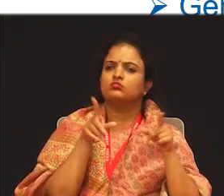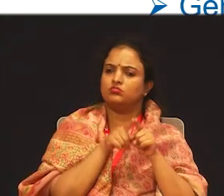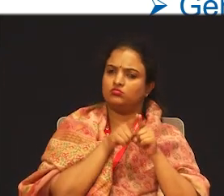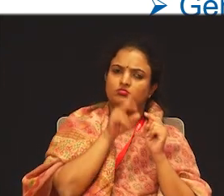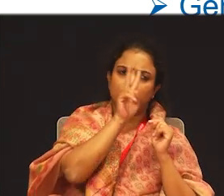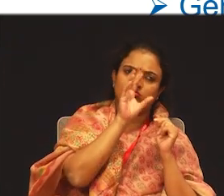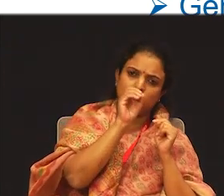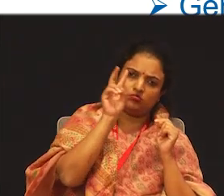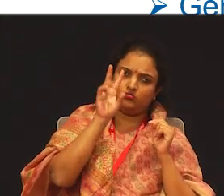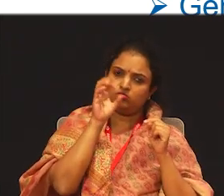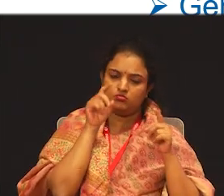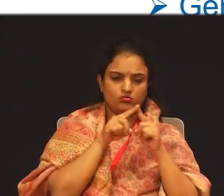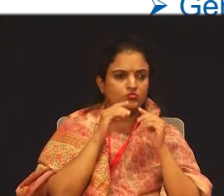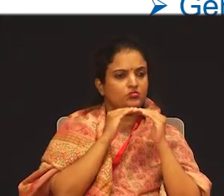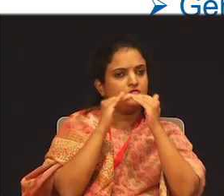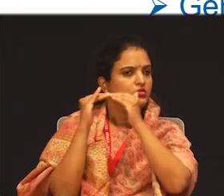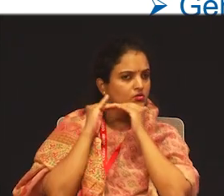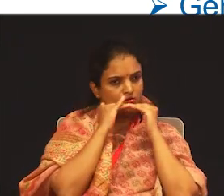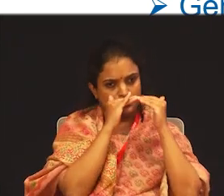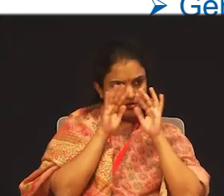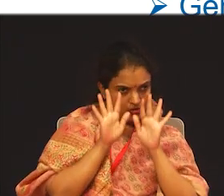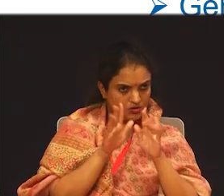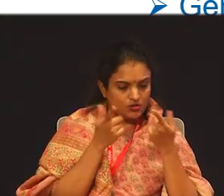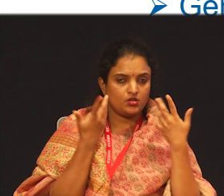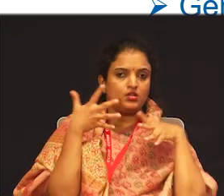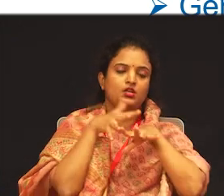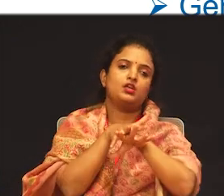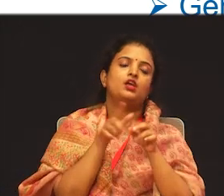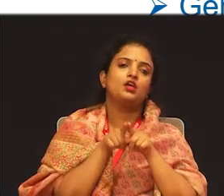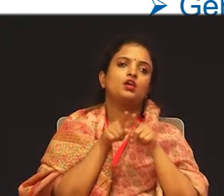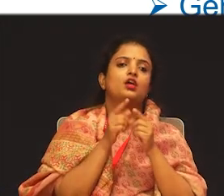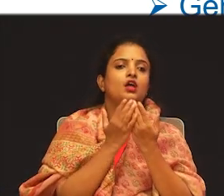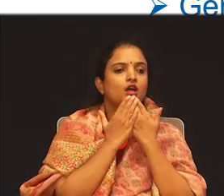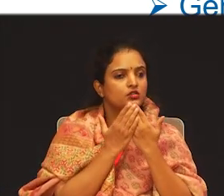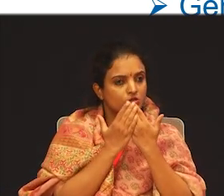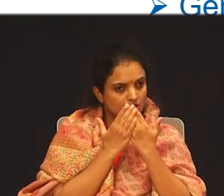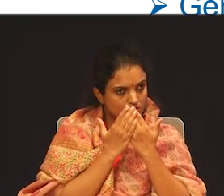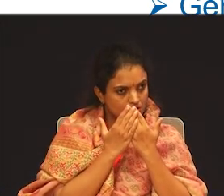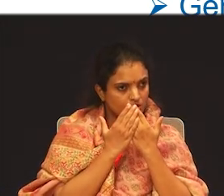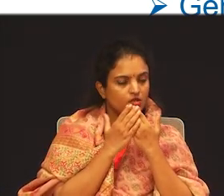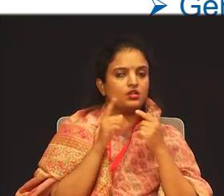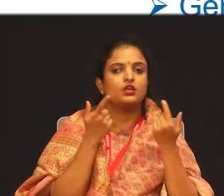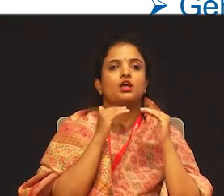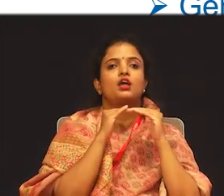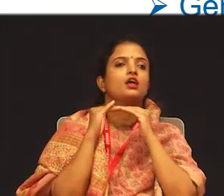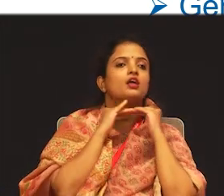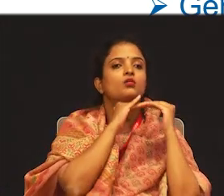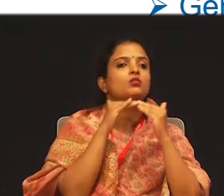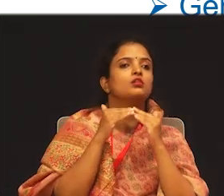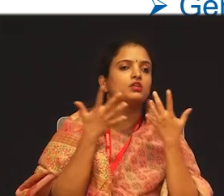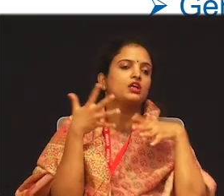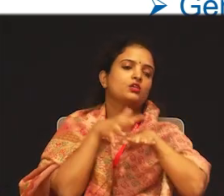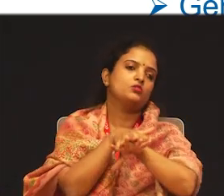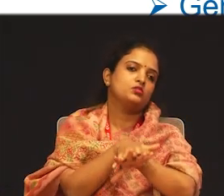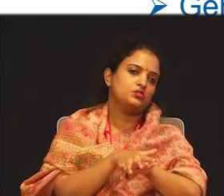is advocating equitable and inclusive education instead of equality and